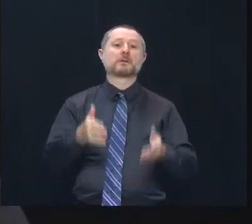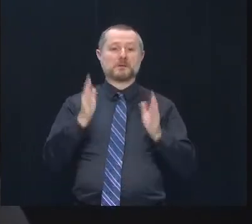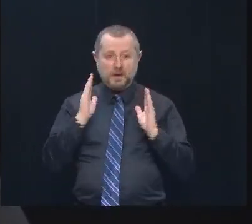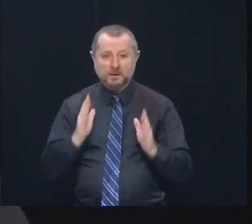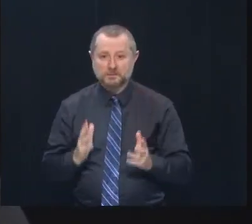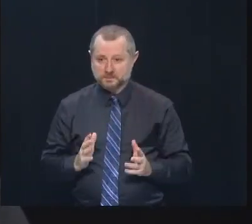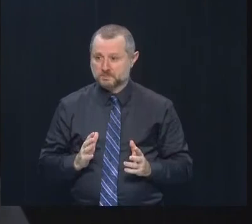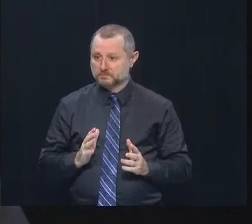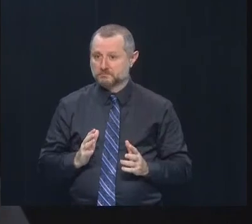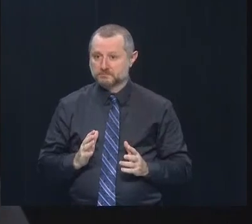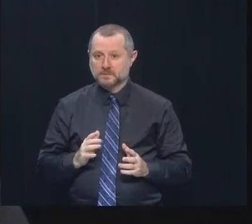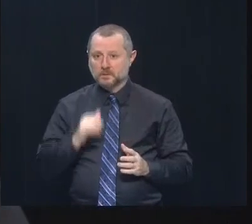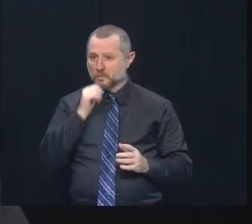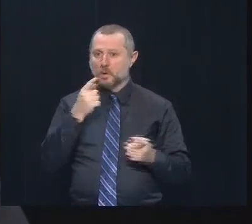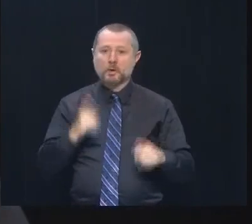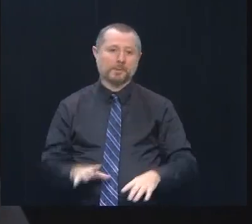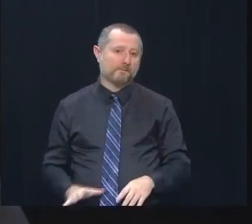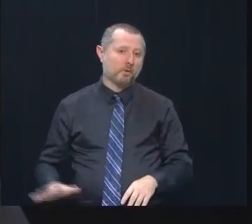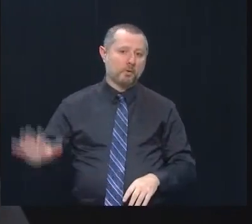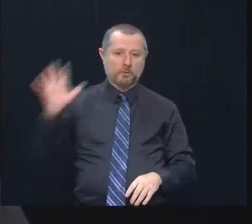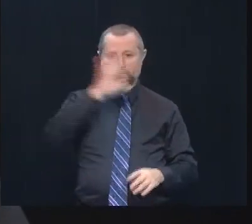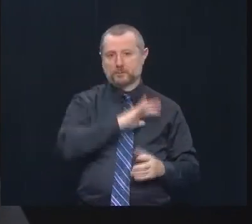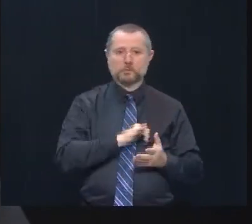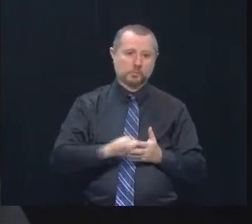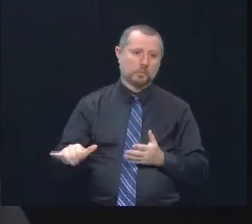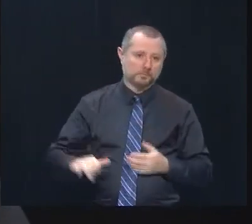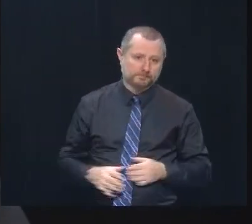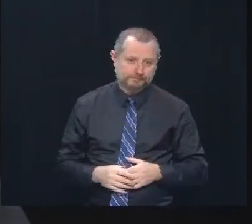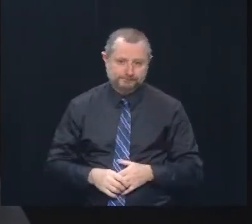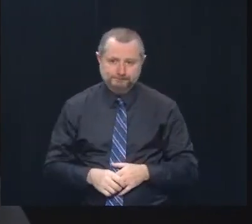that didn't happen statewide. Thank God.